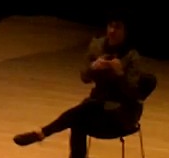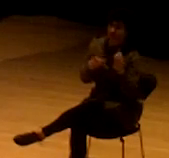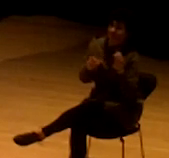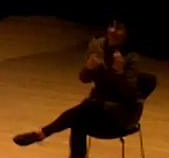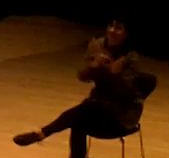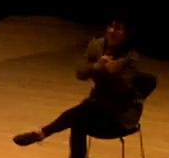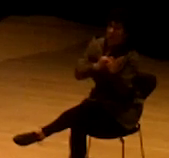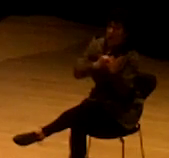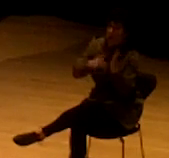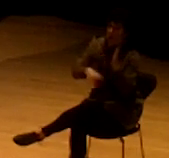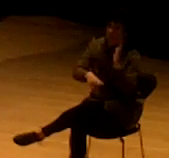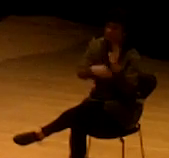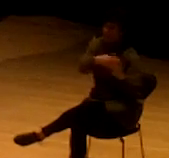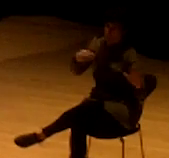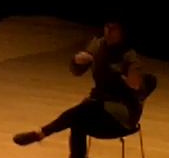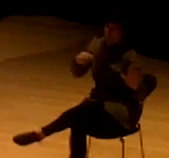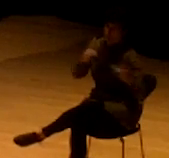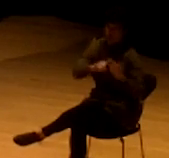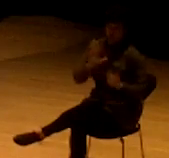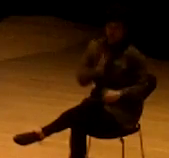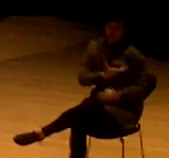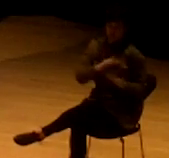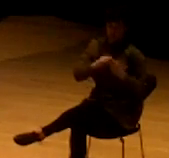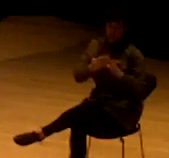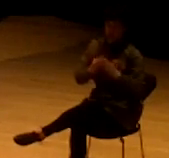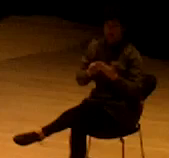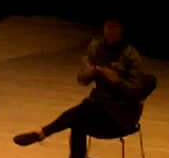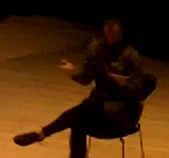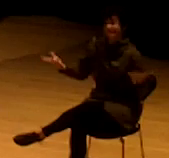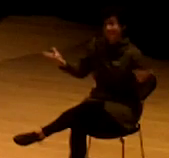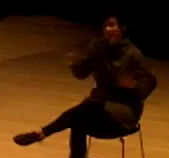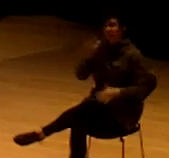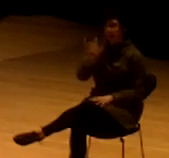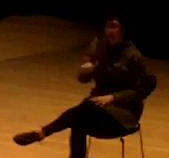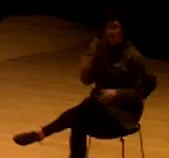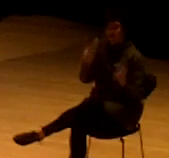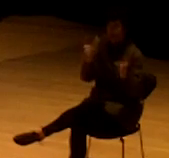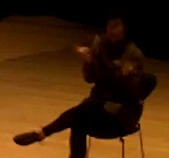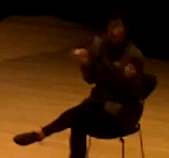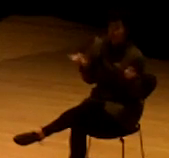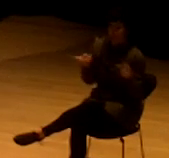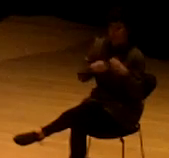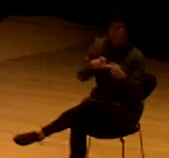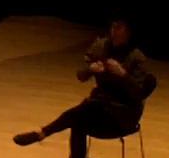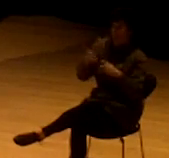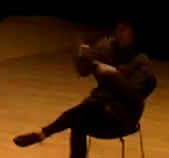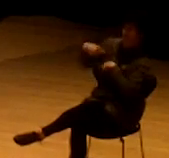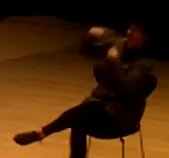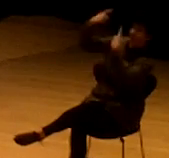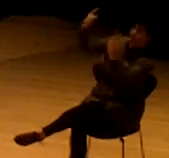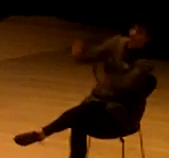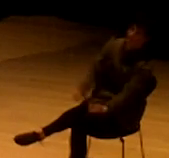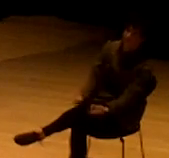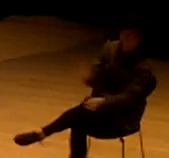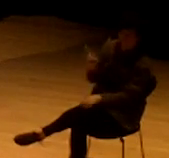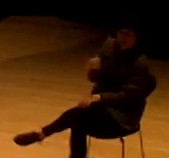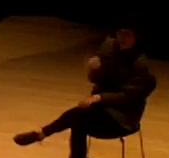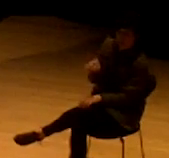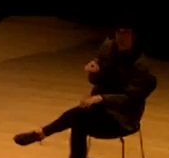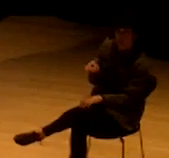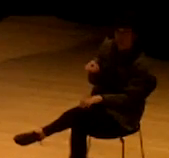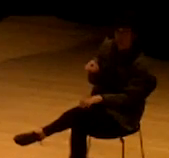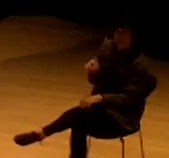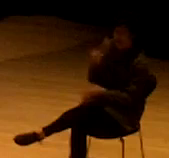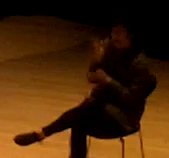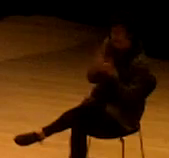been doing this for a little while. There are those people who see disability. There's a